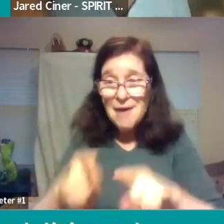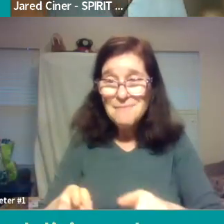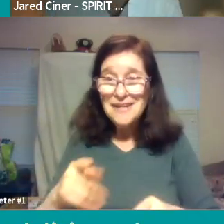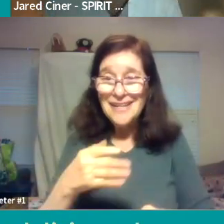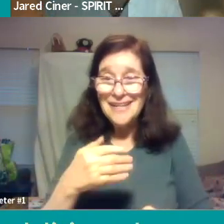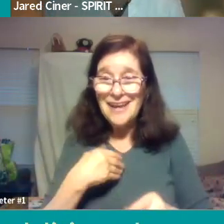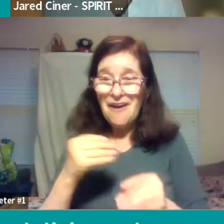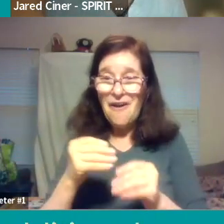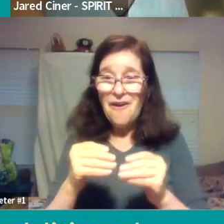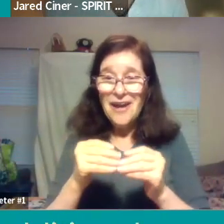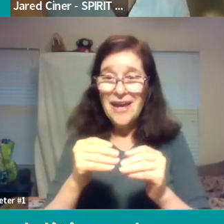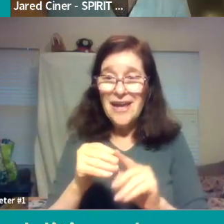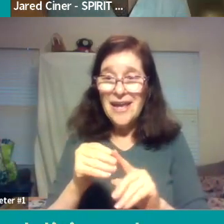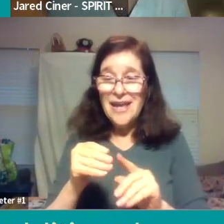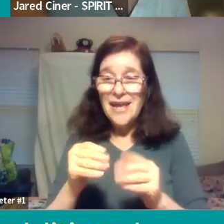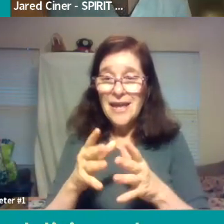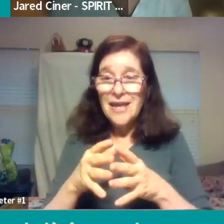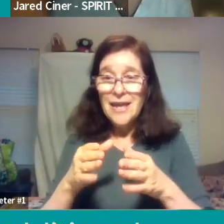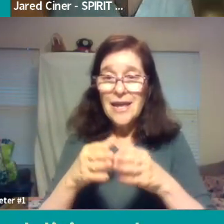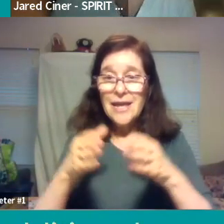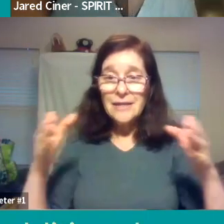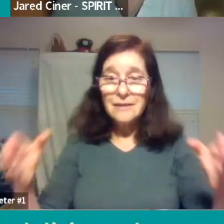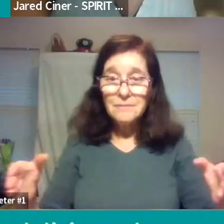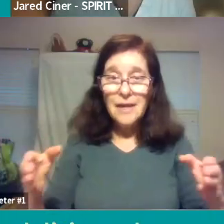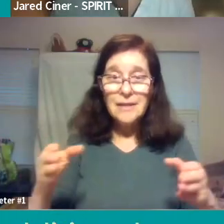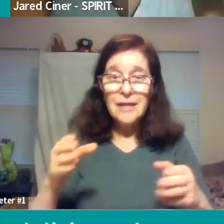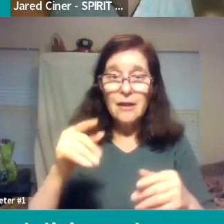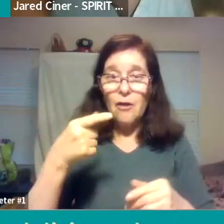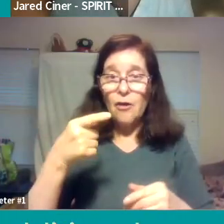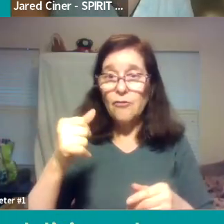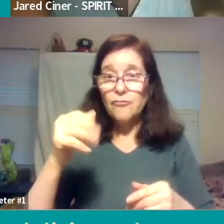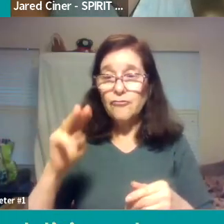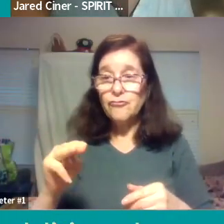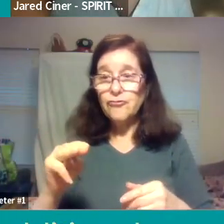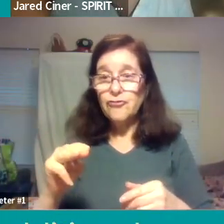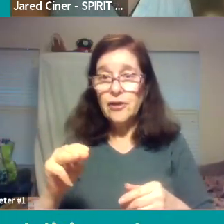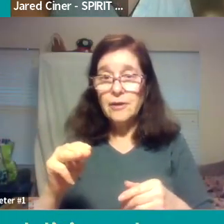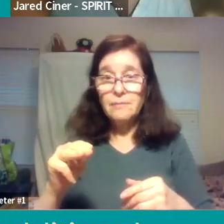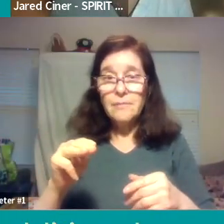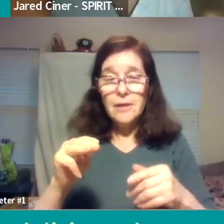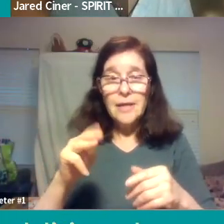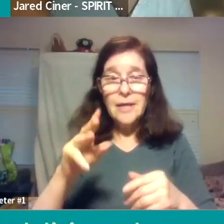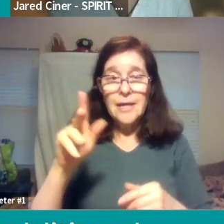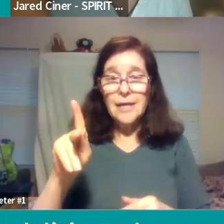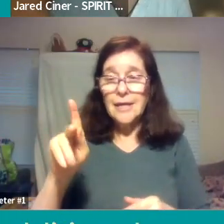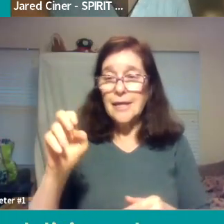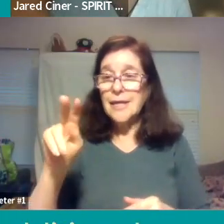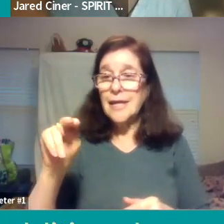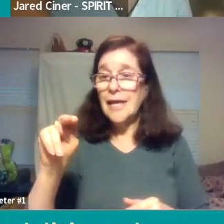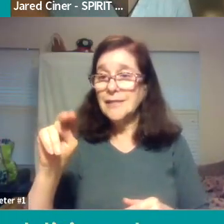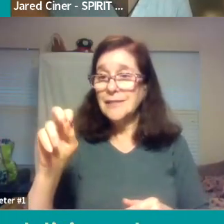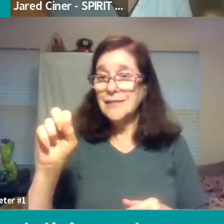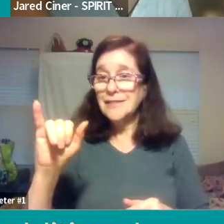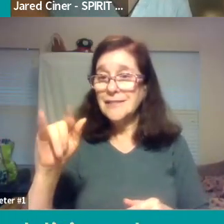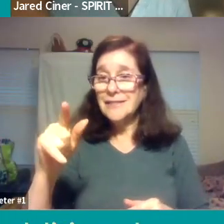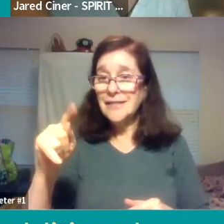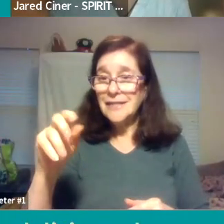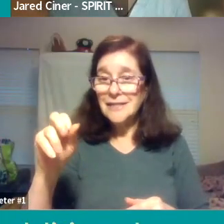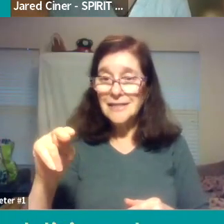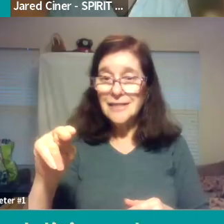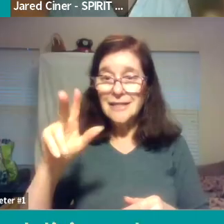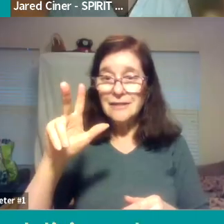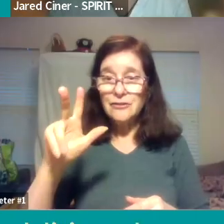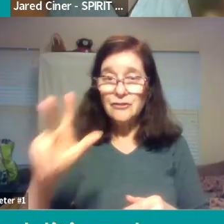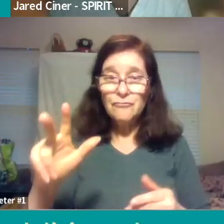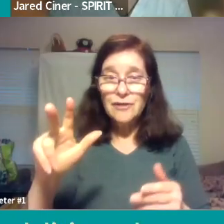our expanded space in Kensington right now. Our gym in Kensington is about 3,000 square feet. And this is going to be the additional